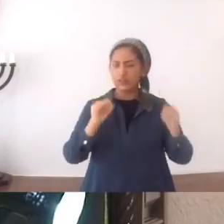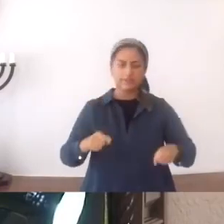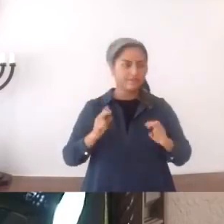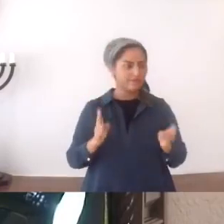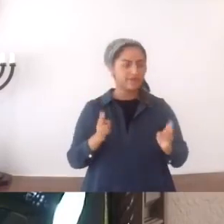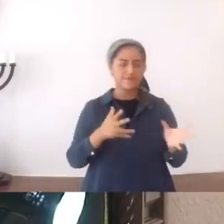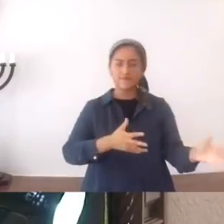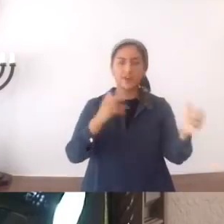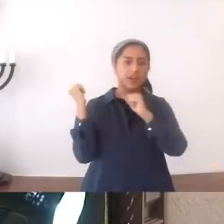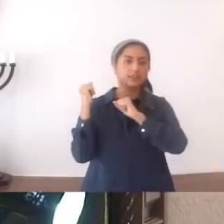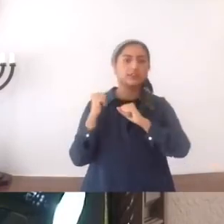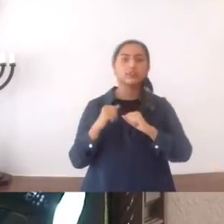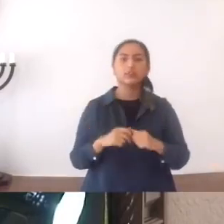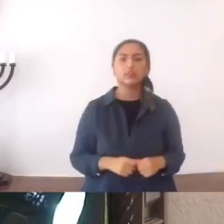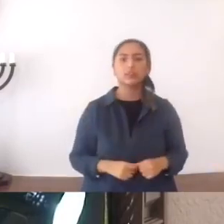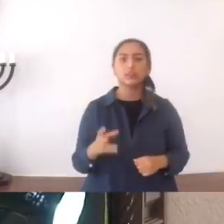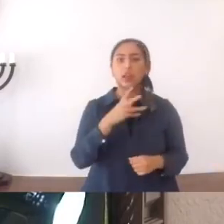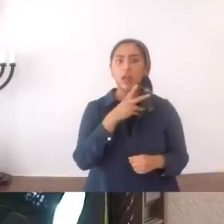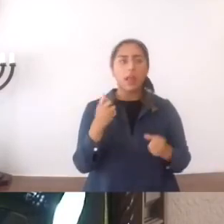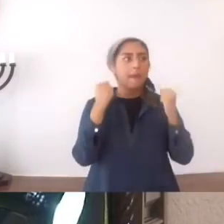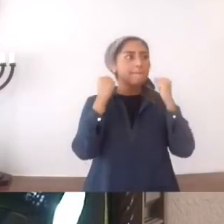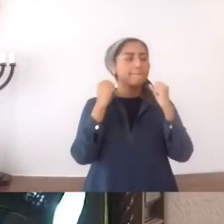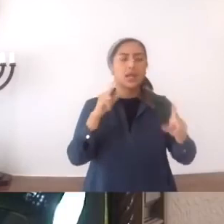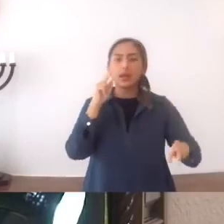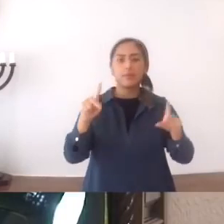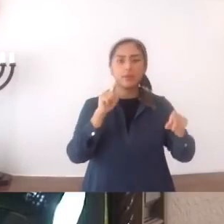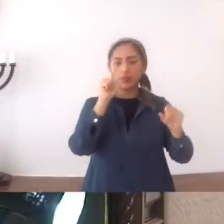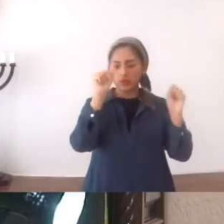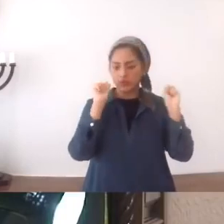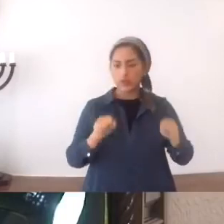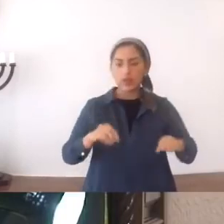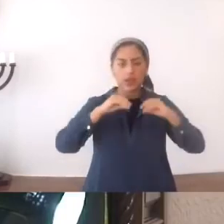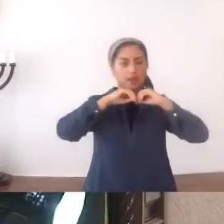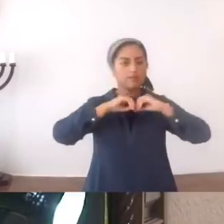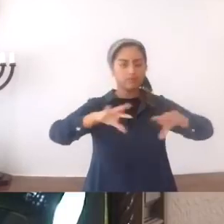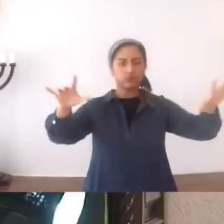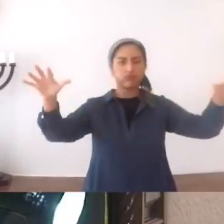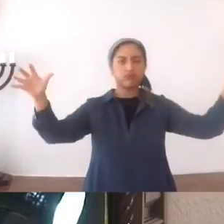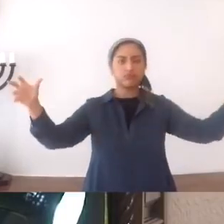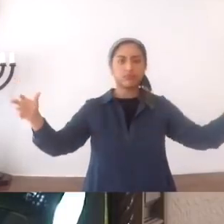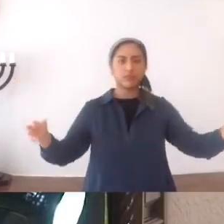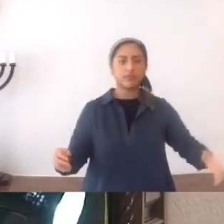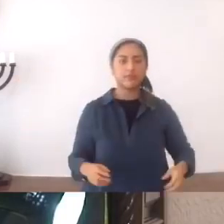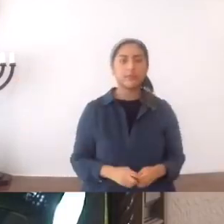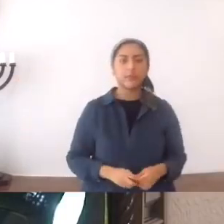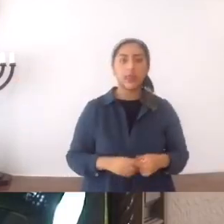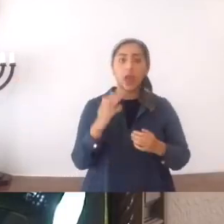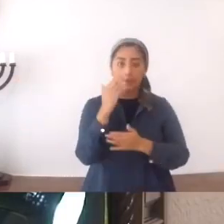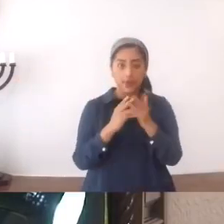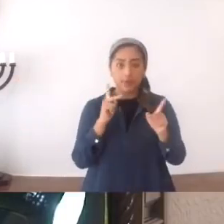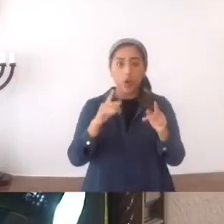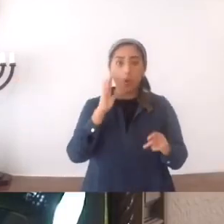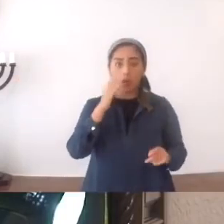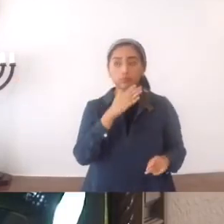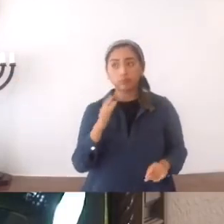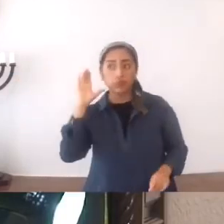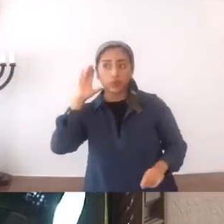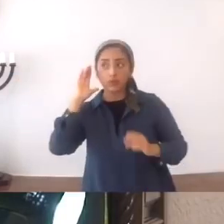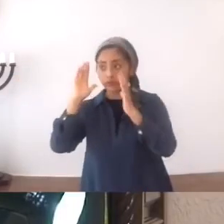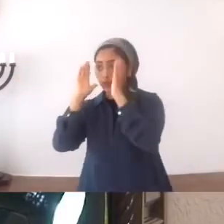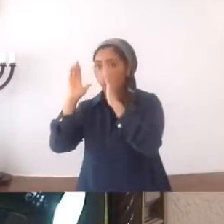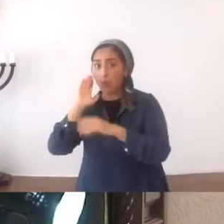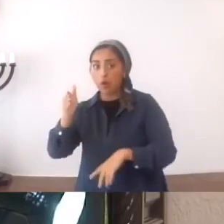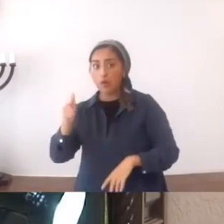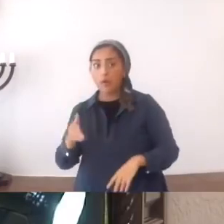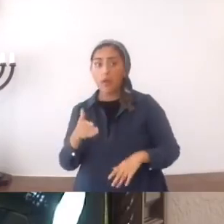compártelo lo más rápido que puedas share it as fast as you can y al mayor número de personas que and puedas. to as many people as you can. Algunas